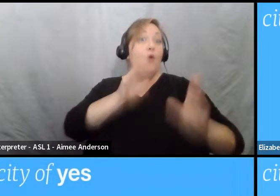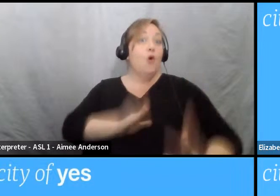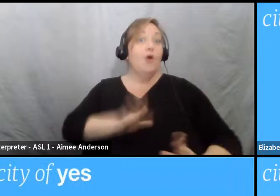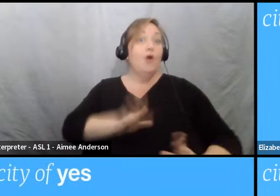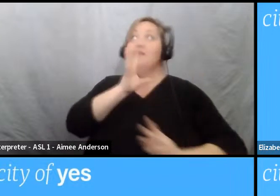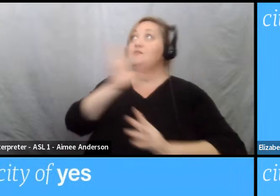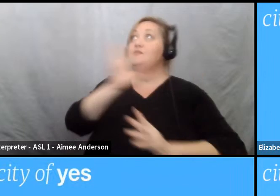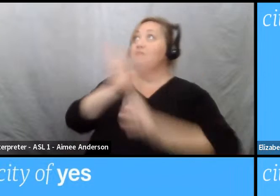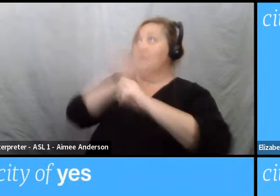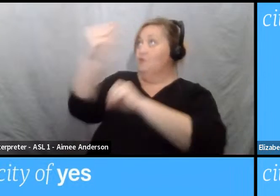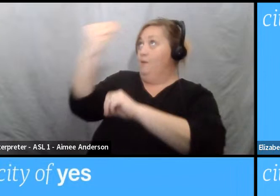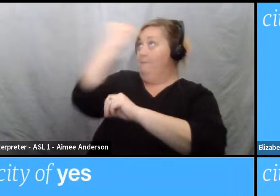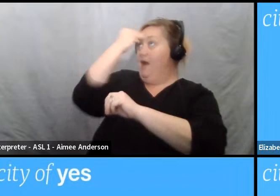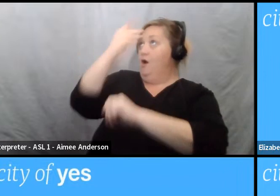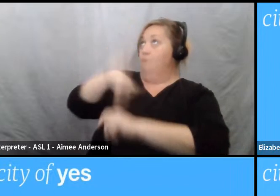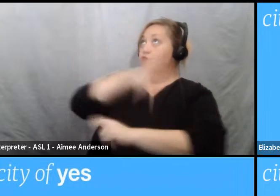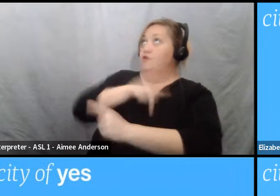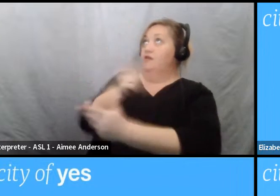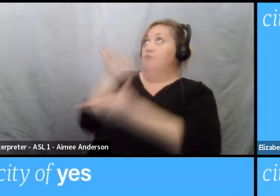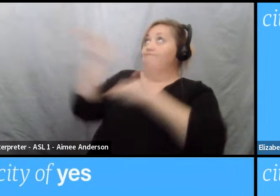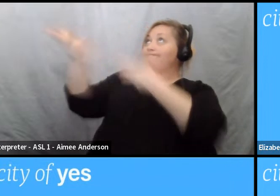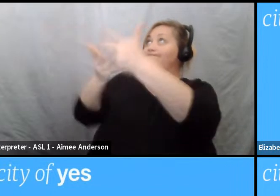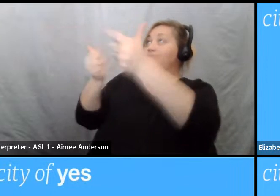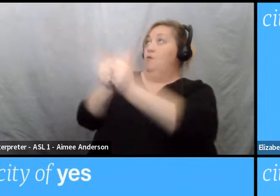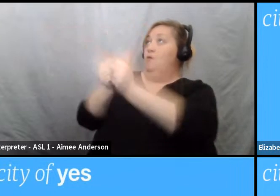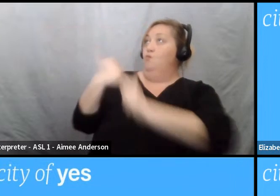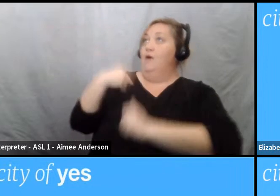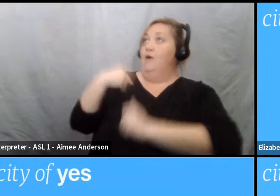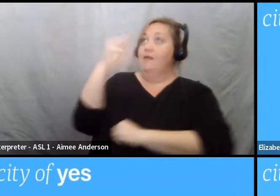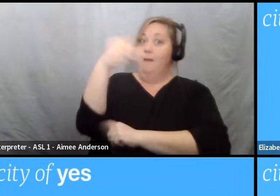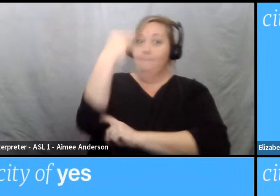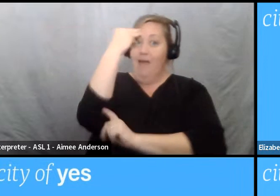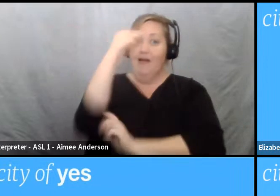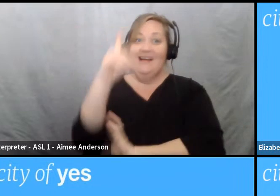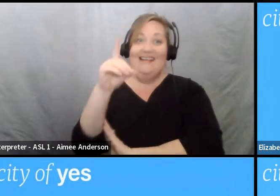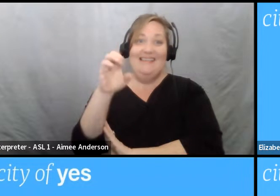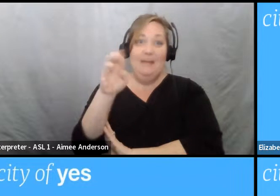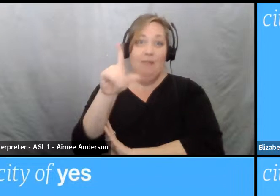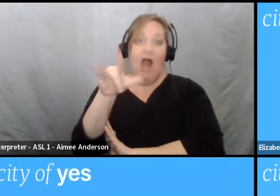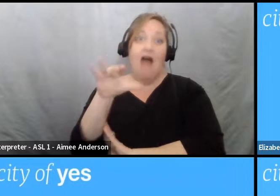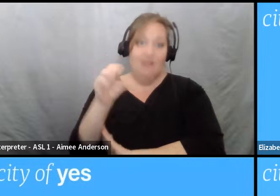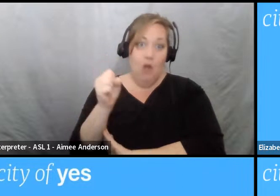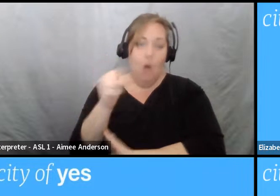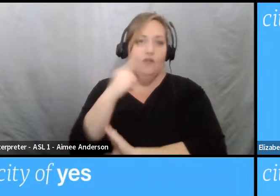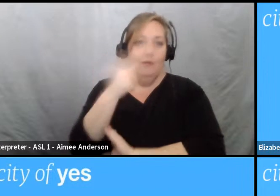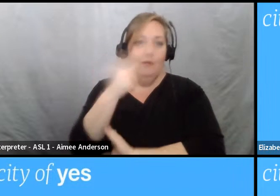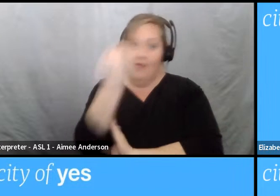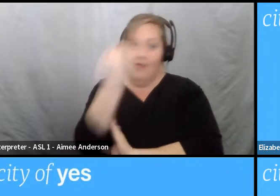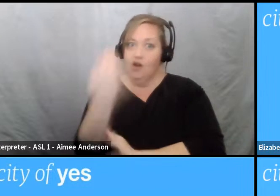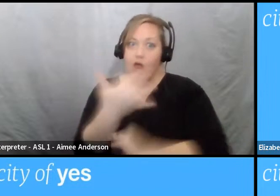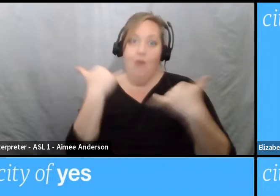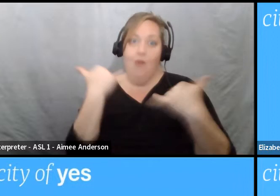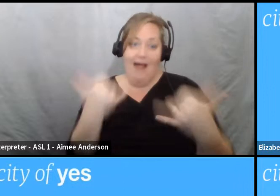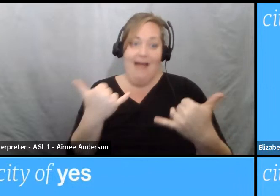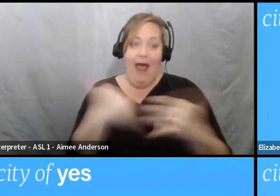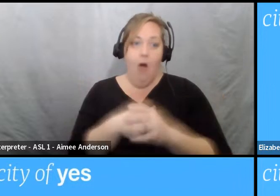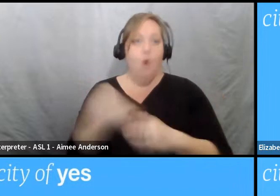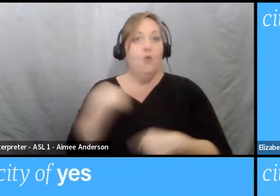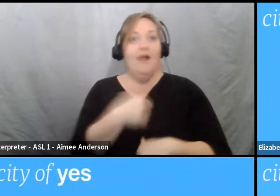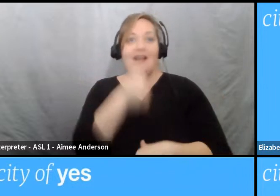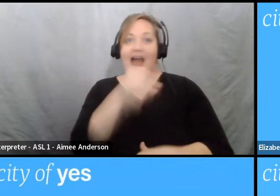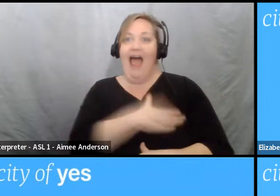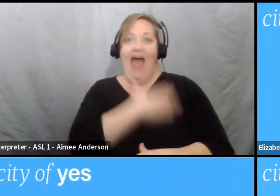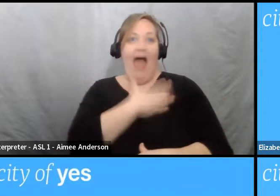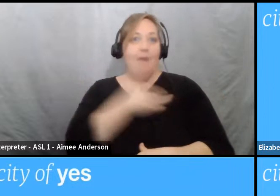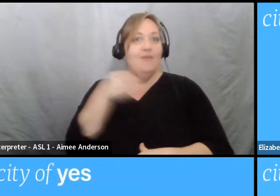mayor on this personally, as I have in the past with Mayor de Blasio. Okay, so I'm just letting you know that right now, that we are not happy with